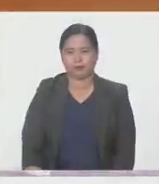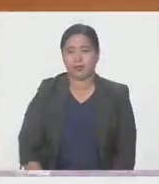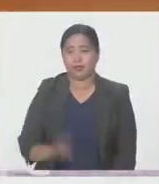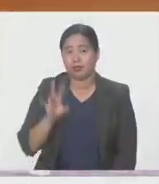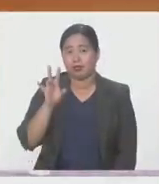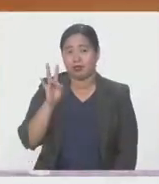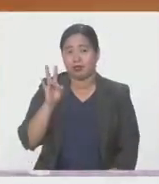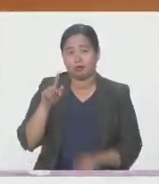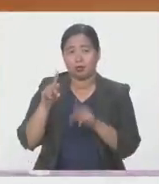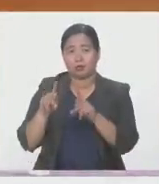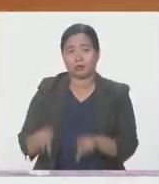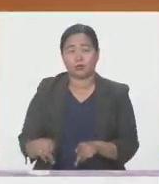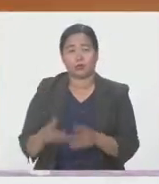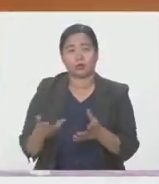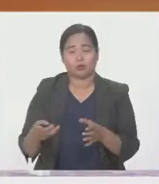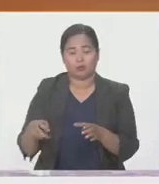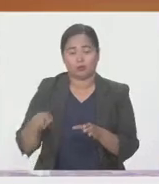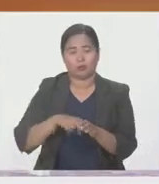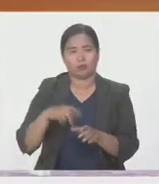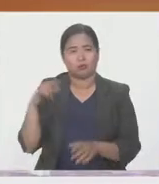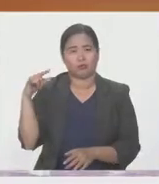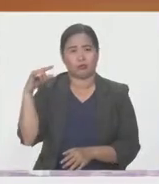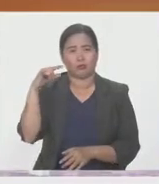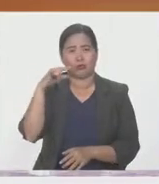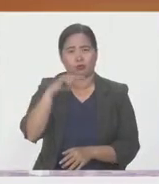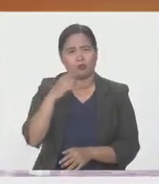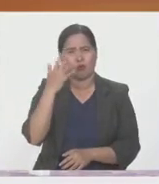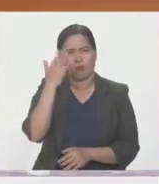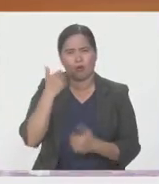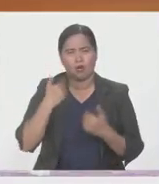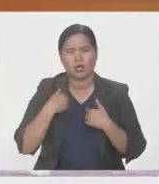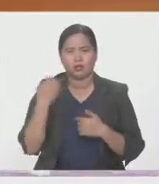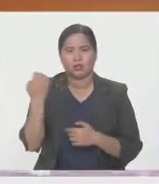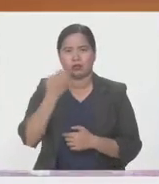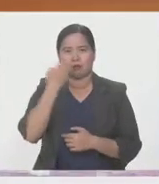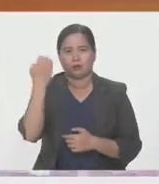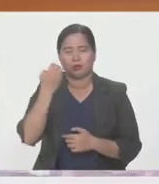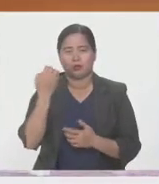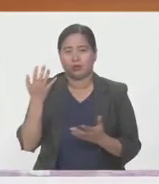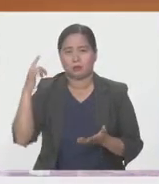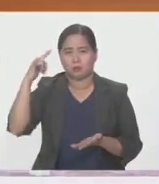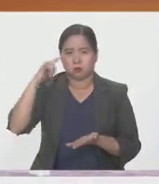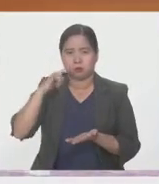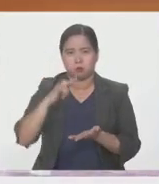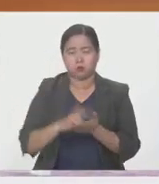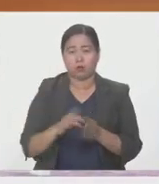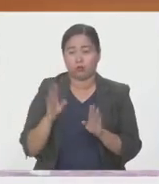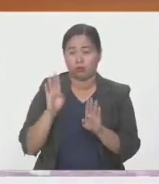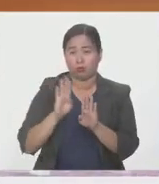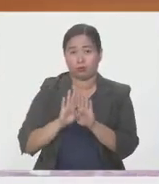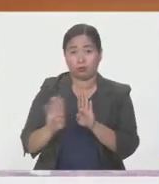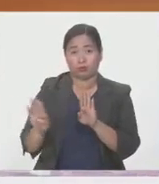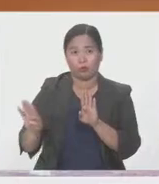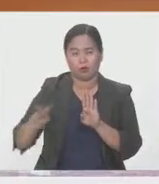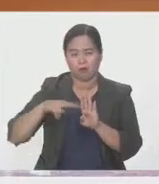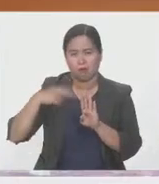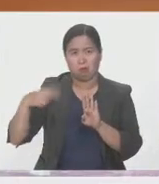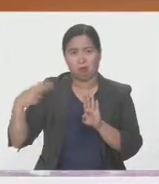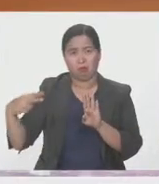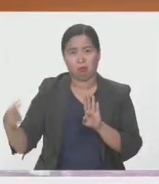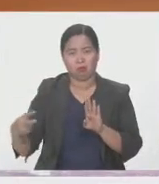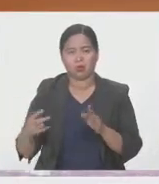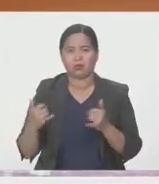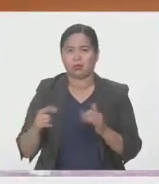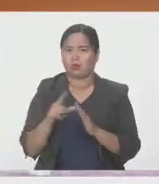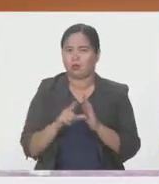Seven passengers from the Alaska Airlines flight, which had to make an emergency landing after a door-sized panel blew off the plane, are taking